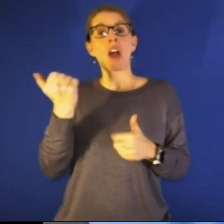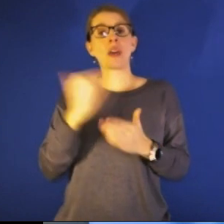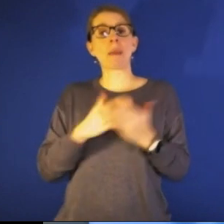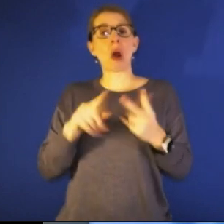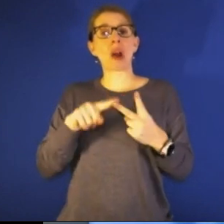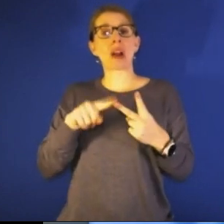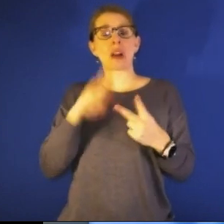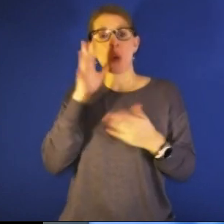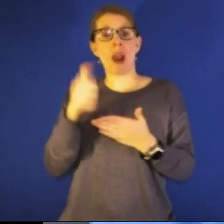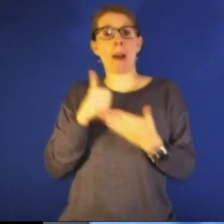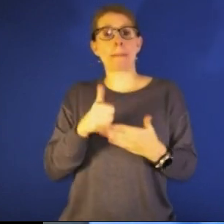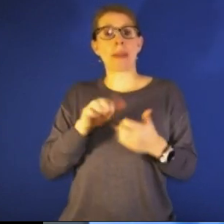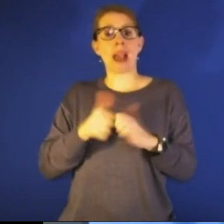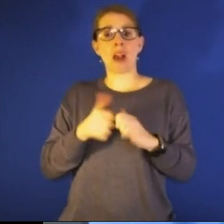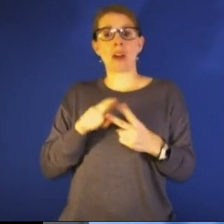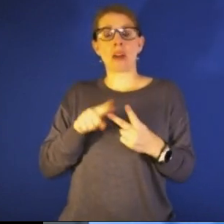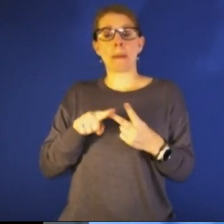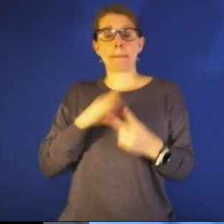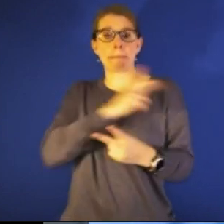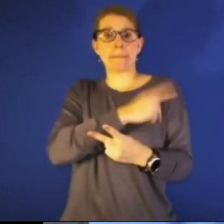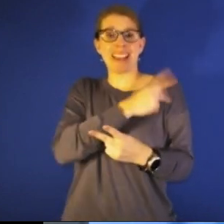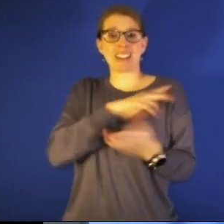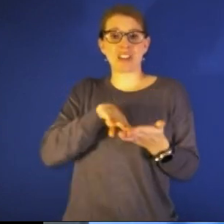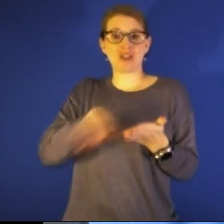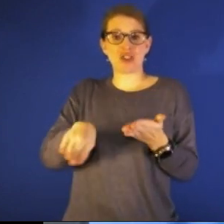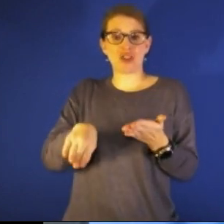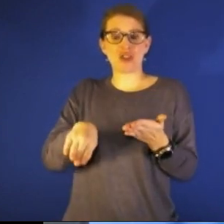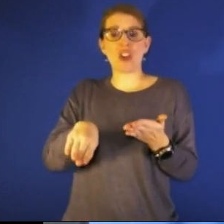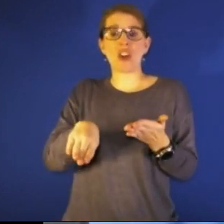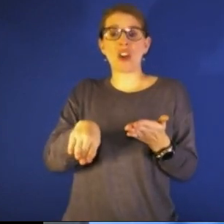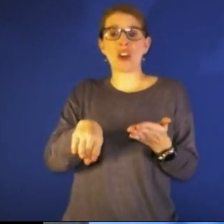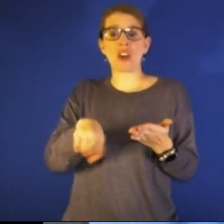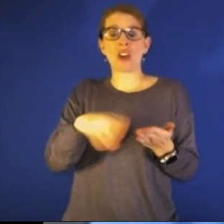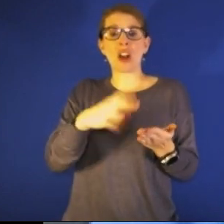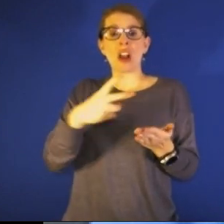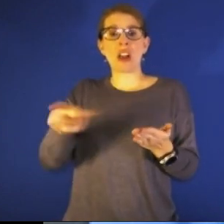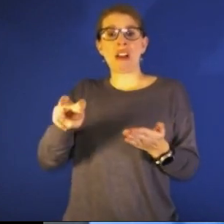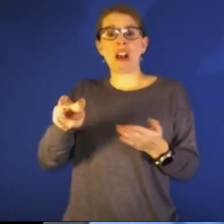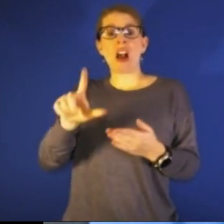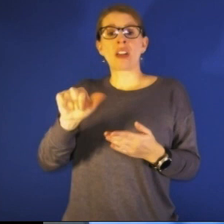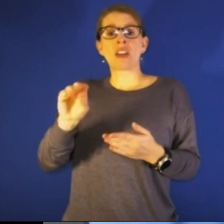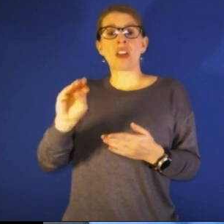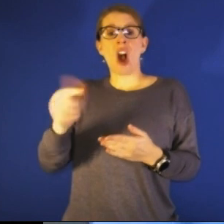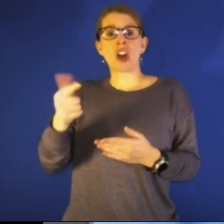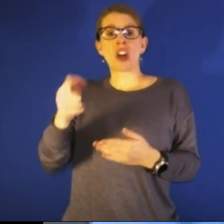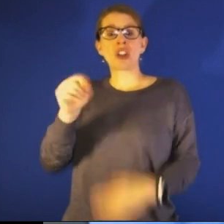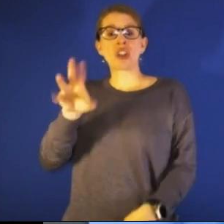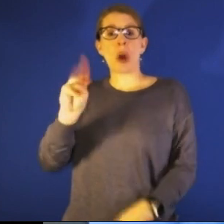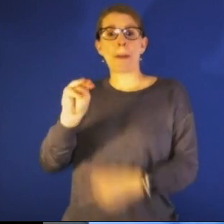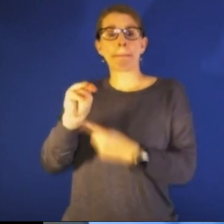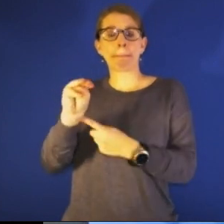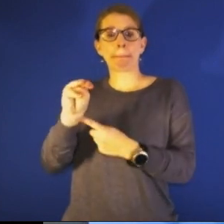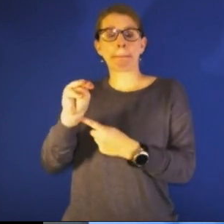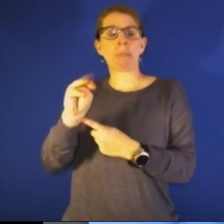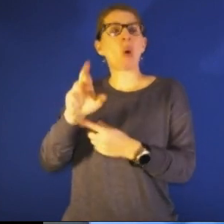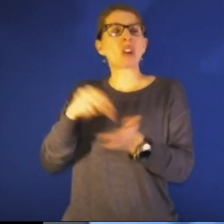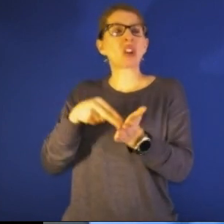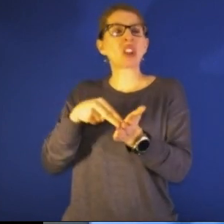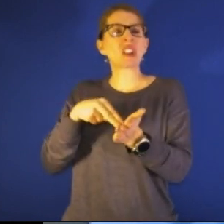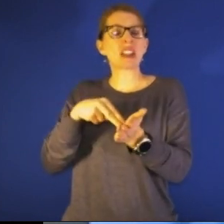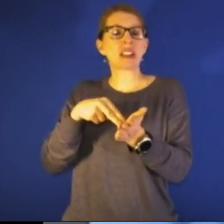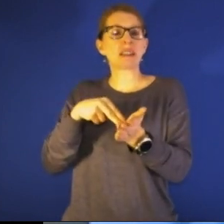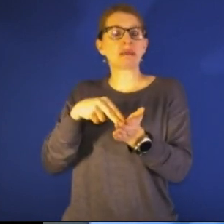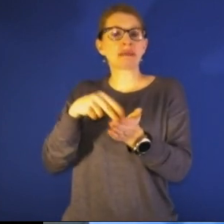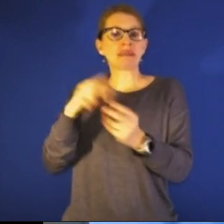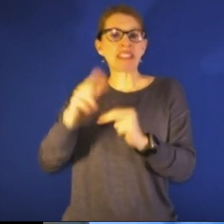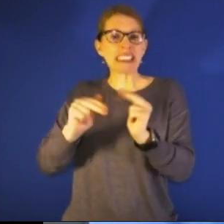is perhaps get patients discharged into long-term acute care facilities or skilled nursing facilities in